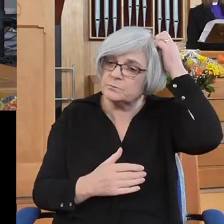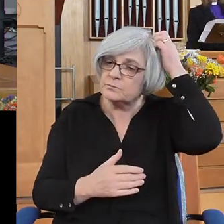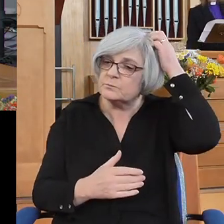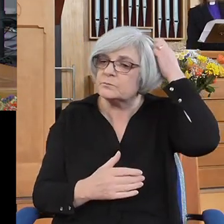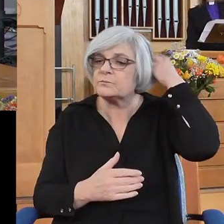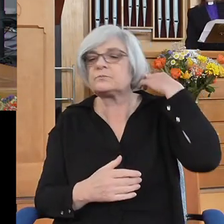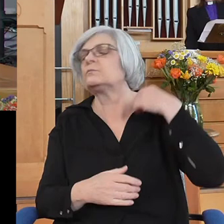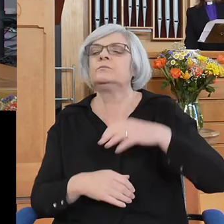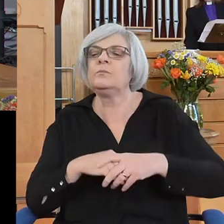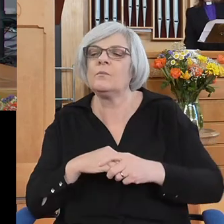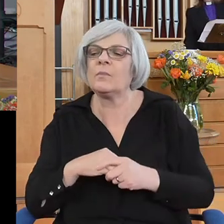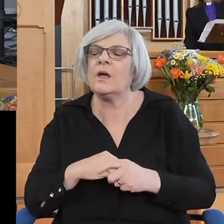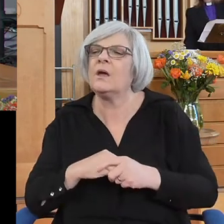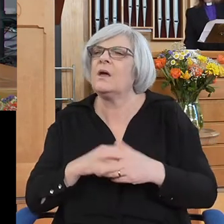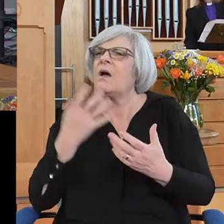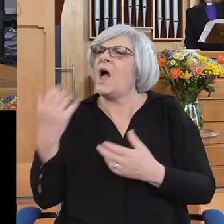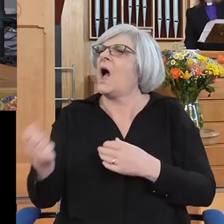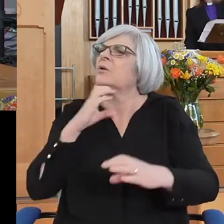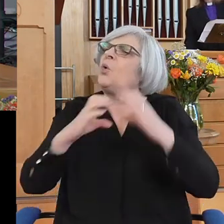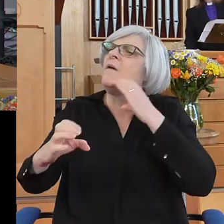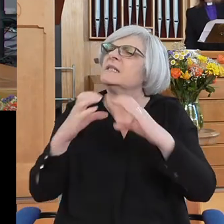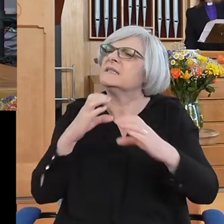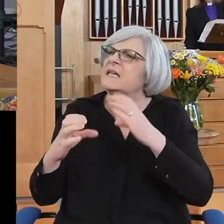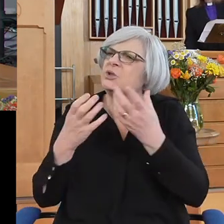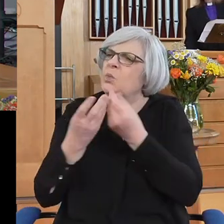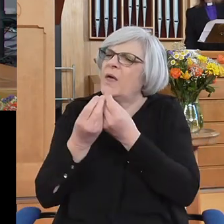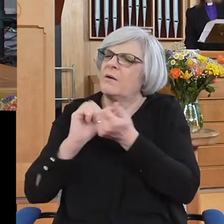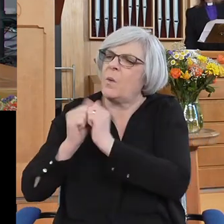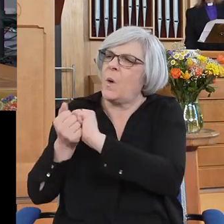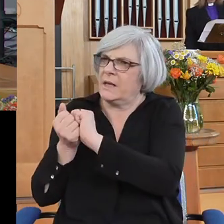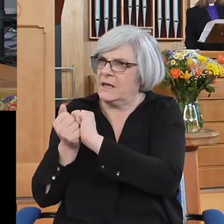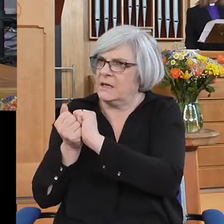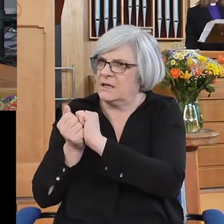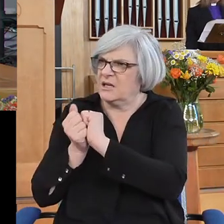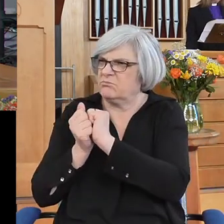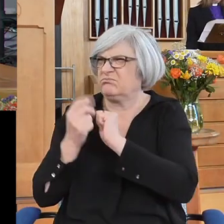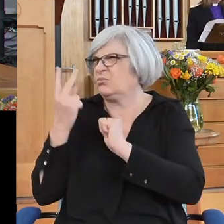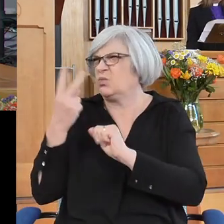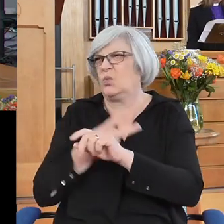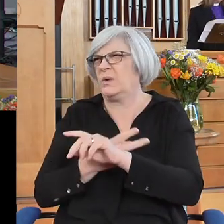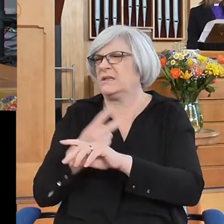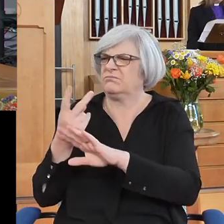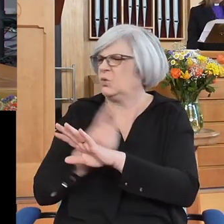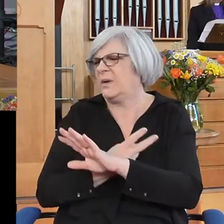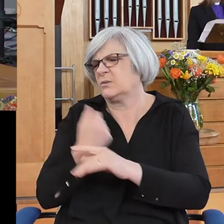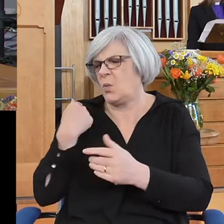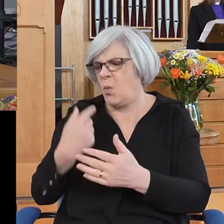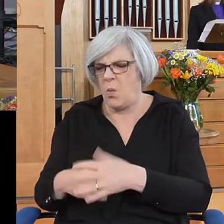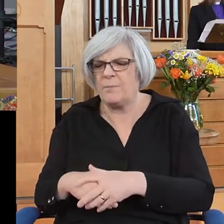I had a conversation with a colleague a couple of weeks ago.